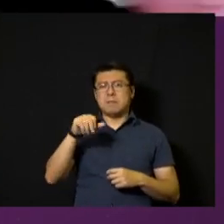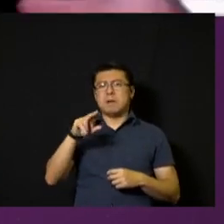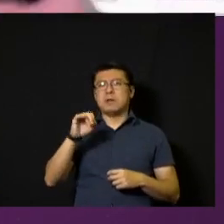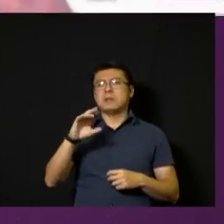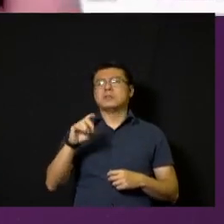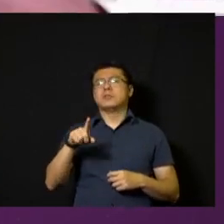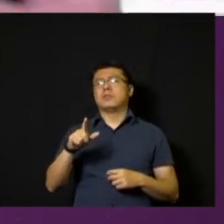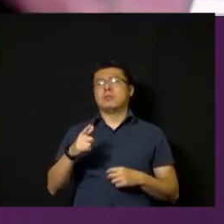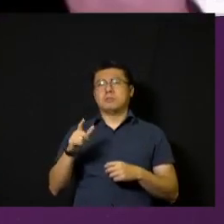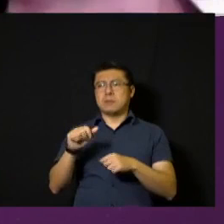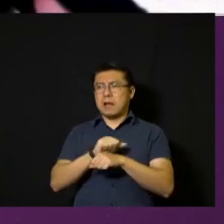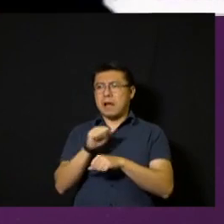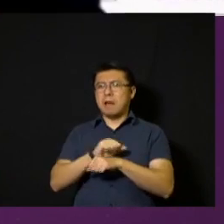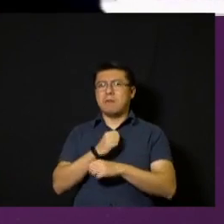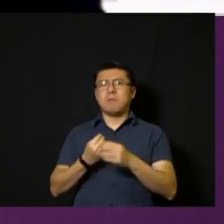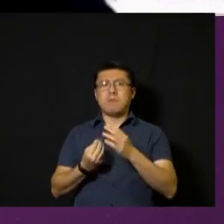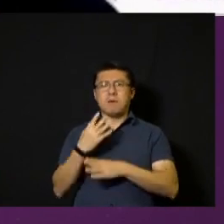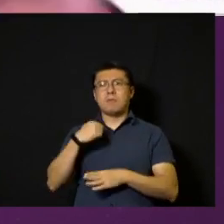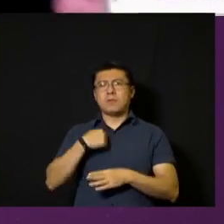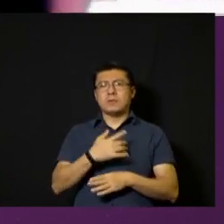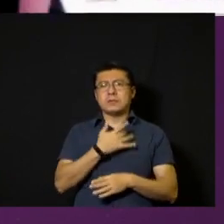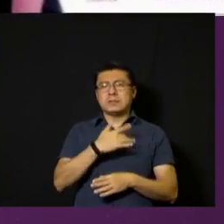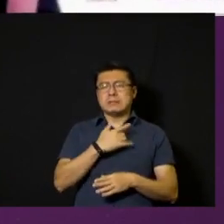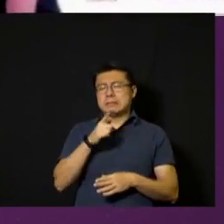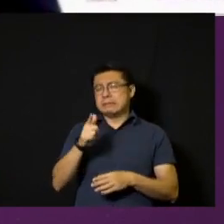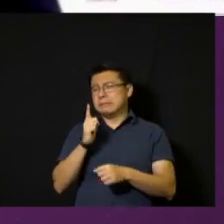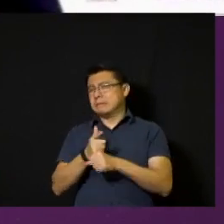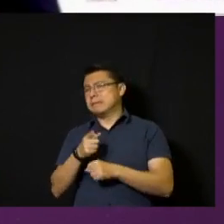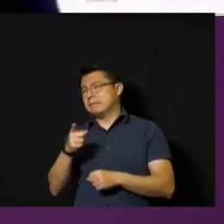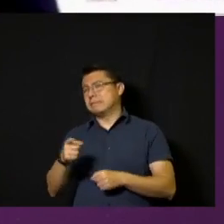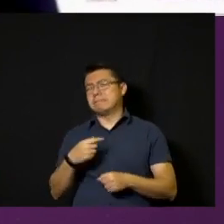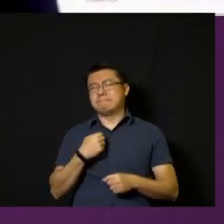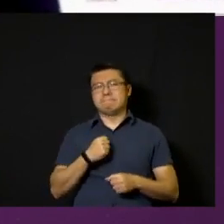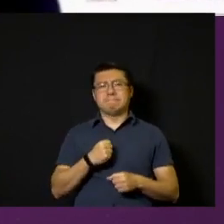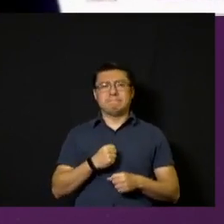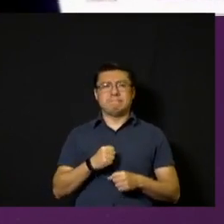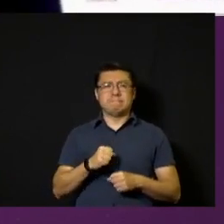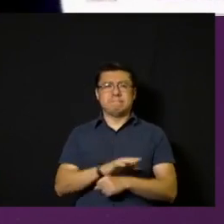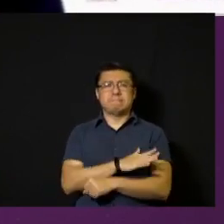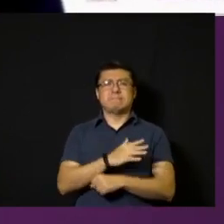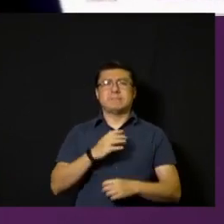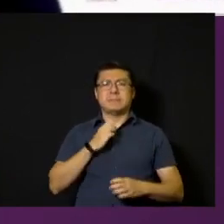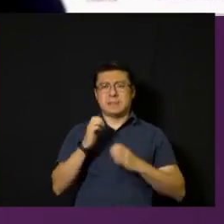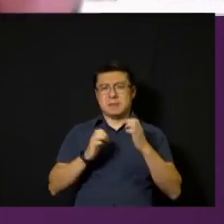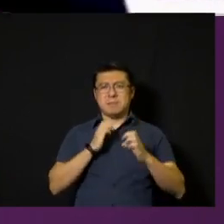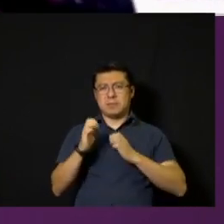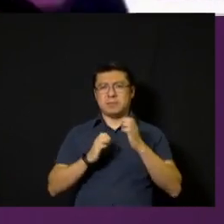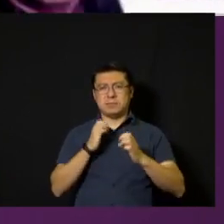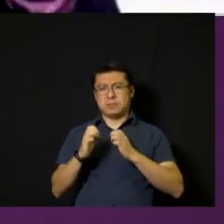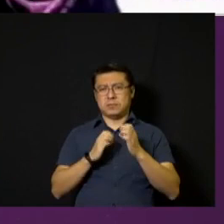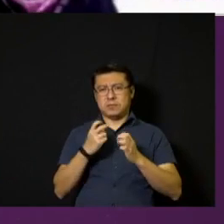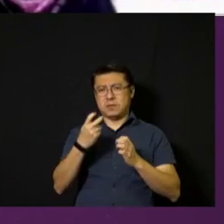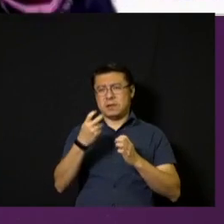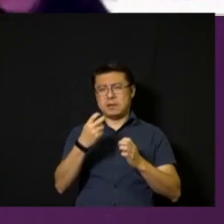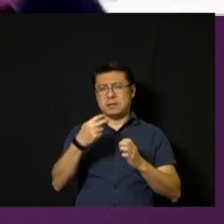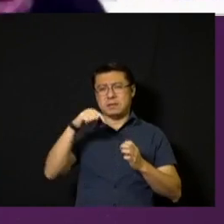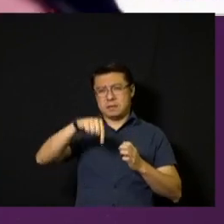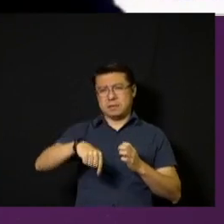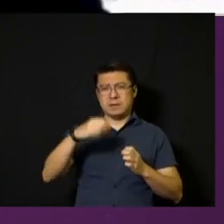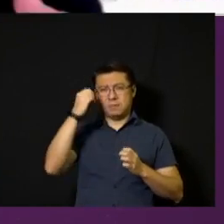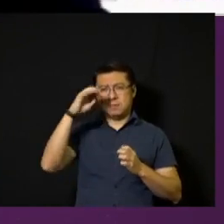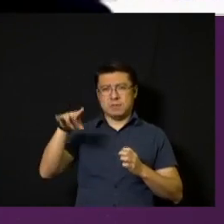Carlo, how do you think you feel? Of course, that's what we call the emotional commission that